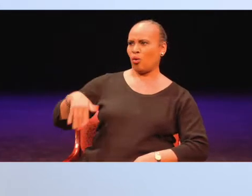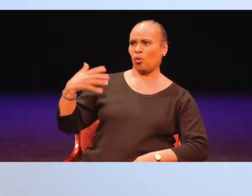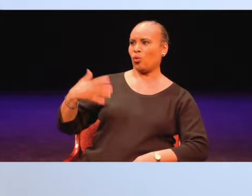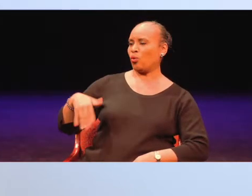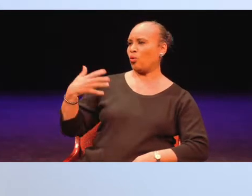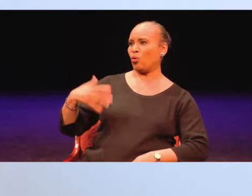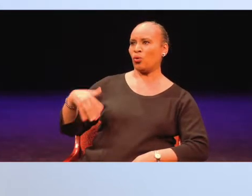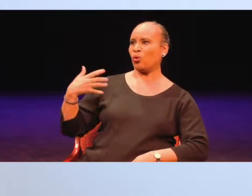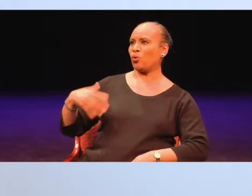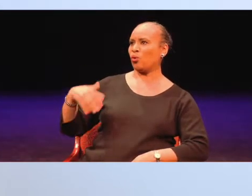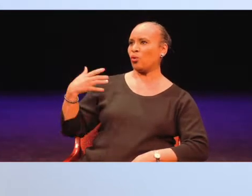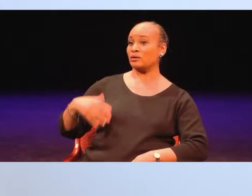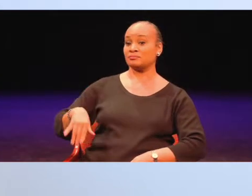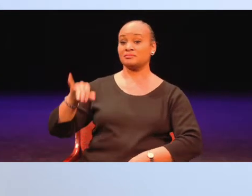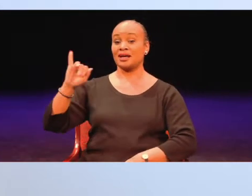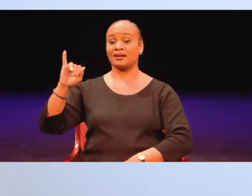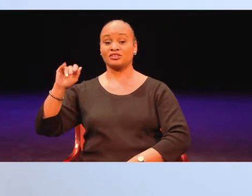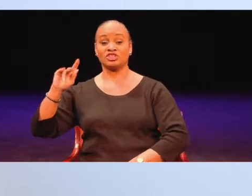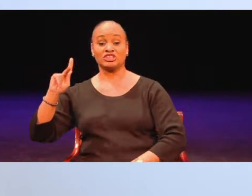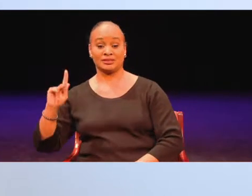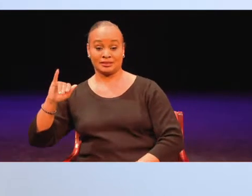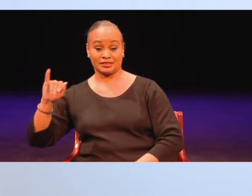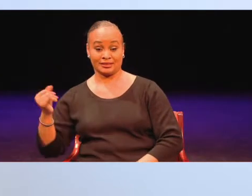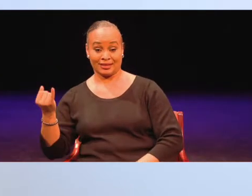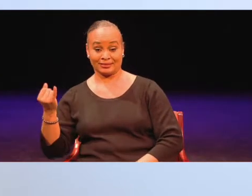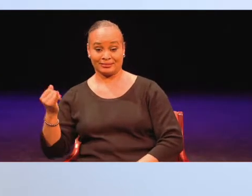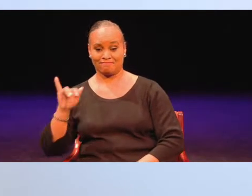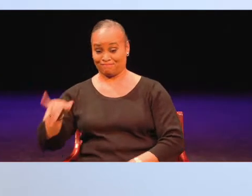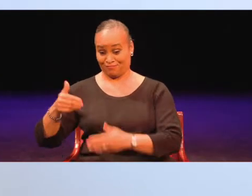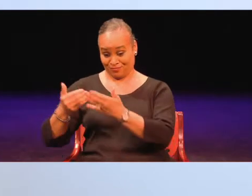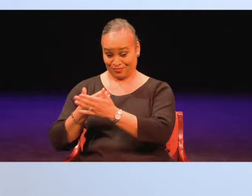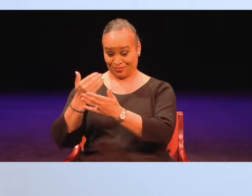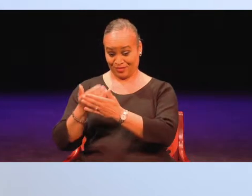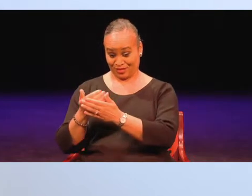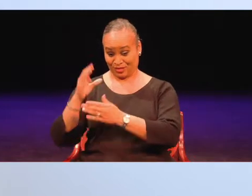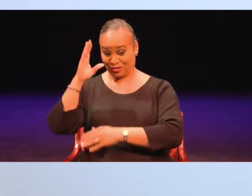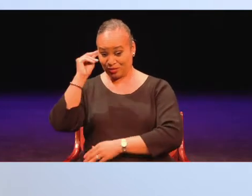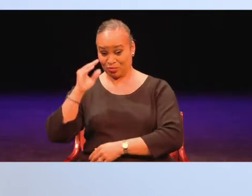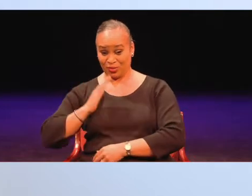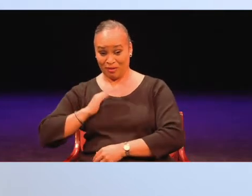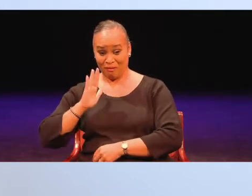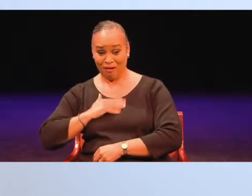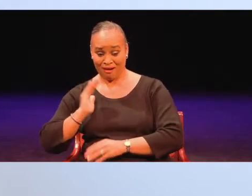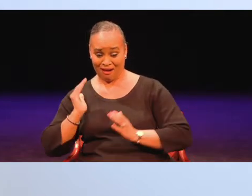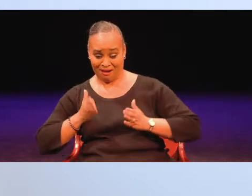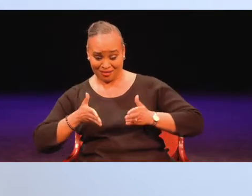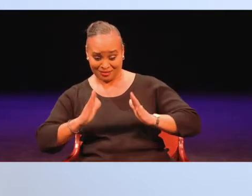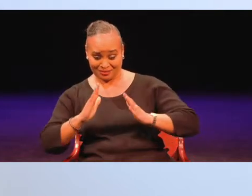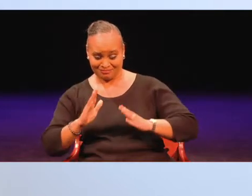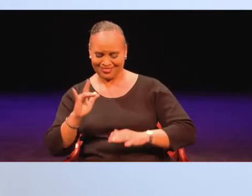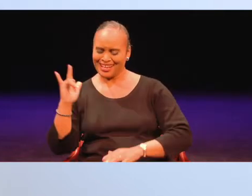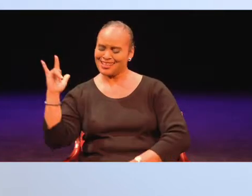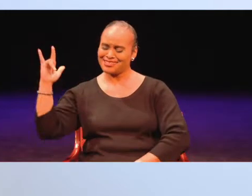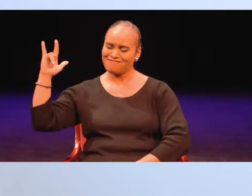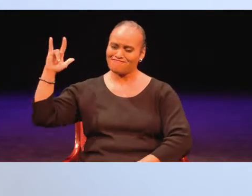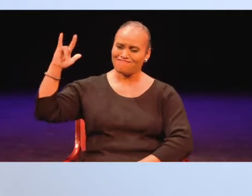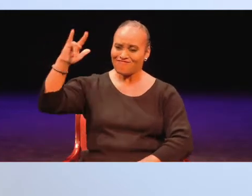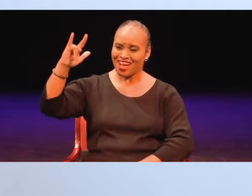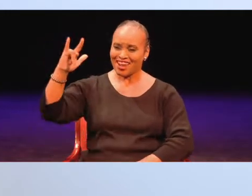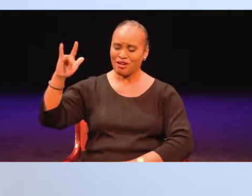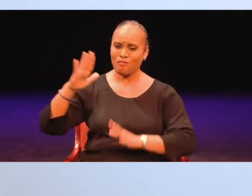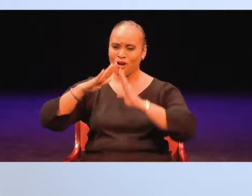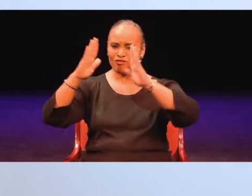heads. Iris Jackson, the new boy on our block, is flying above the